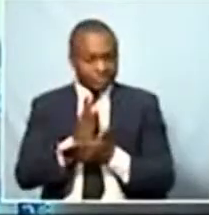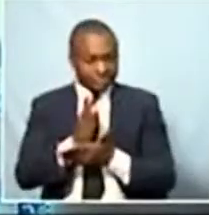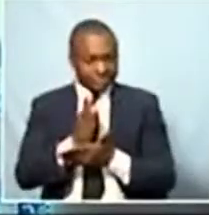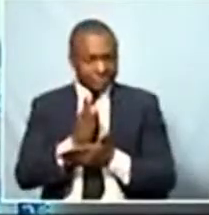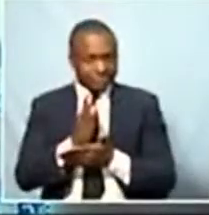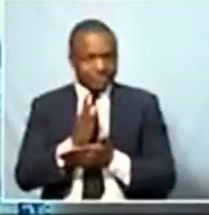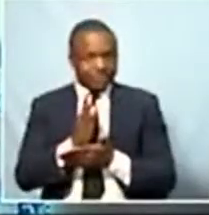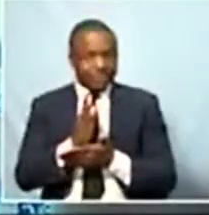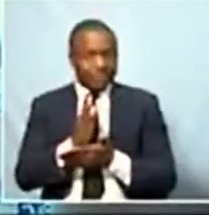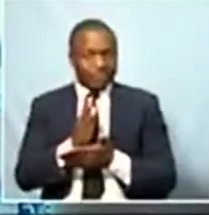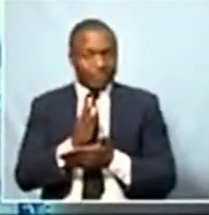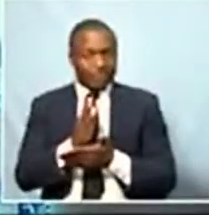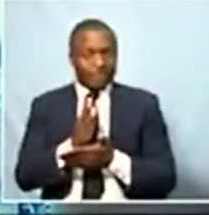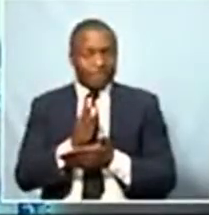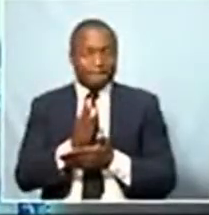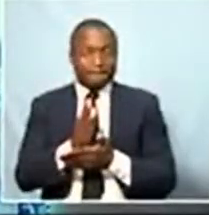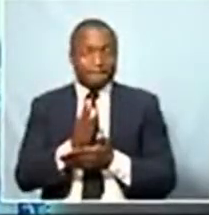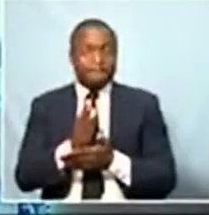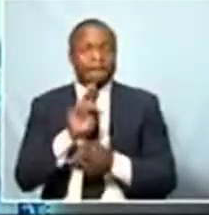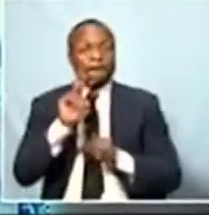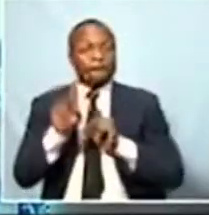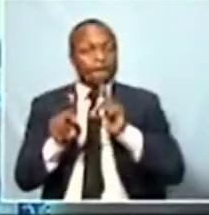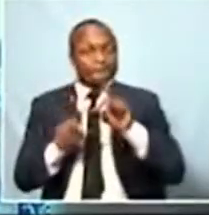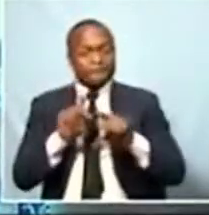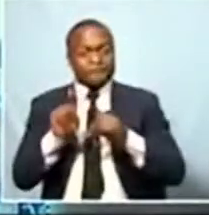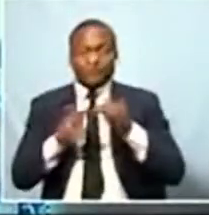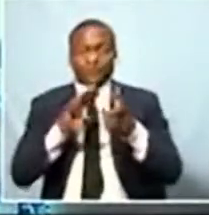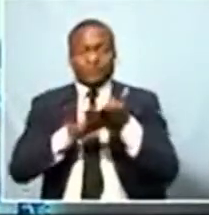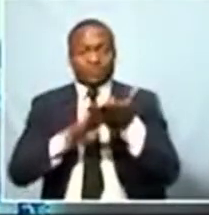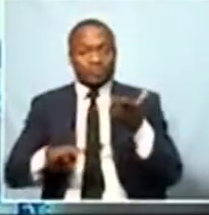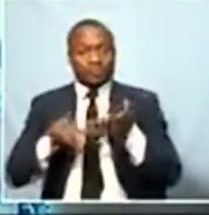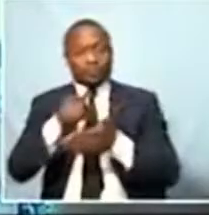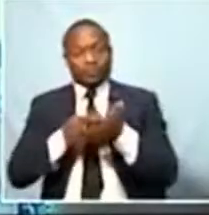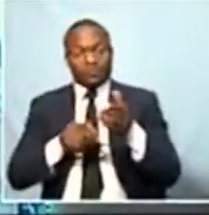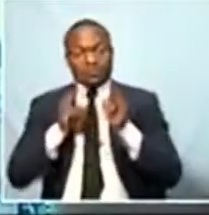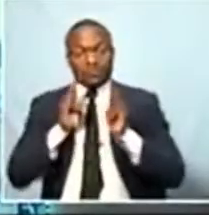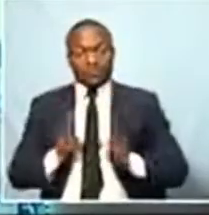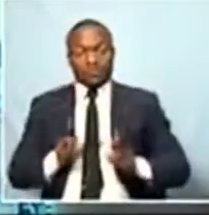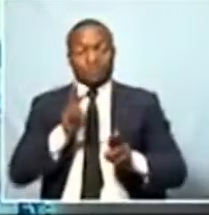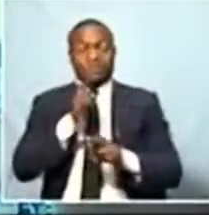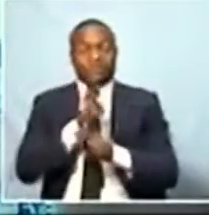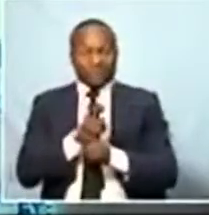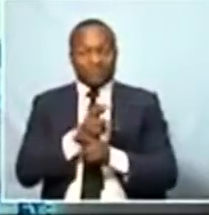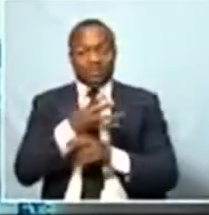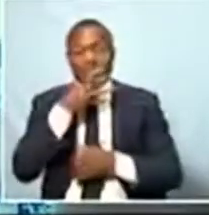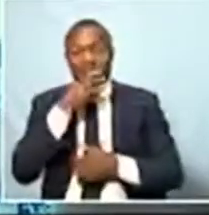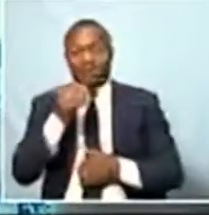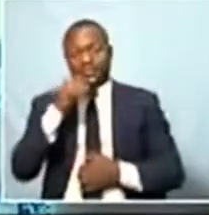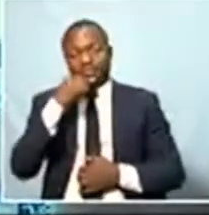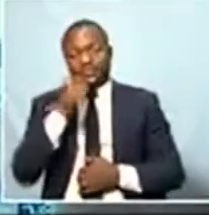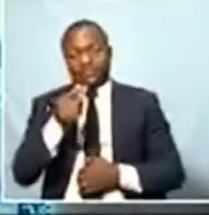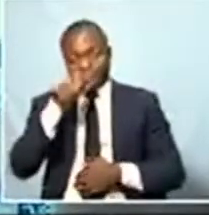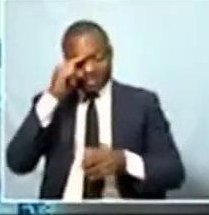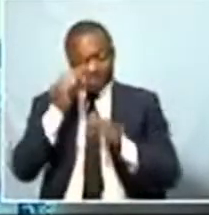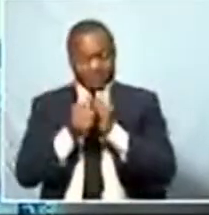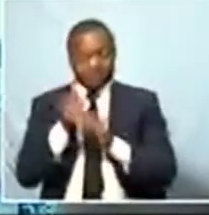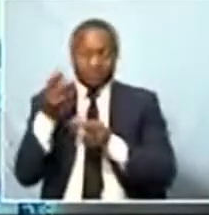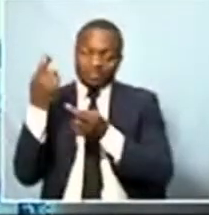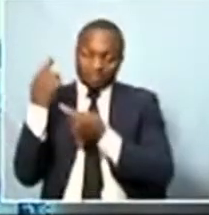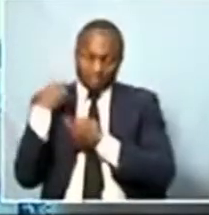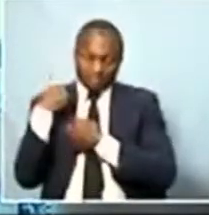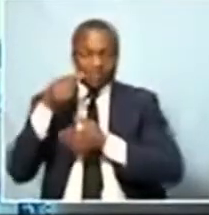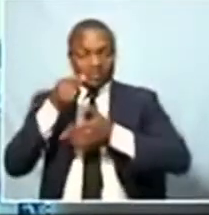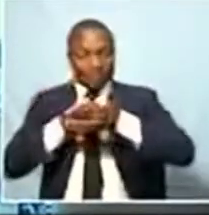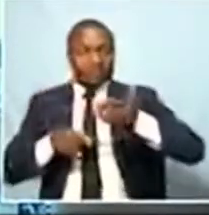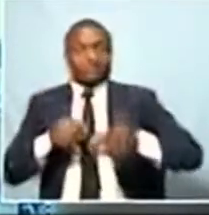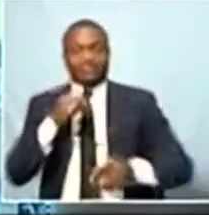And the populace out there would believe what the Human Rights Commission says because of its mandate. So they'll think whatever we've